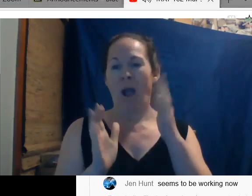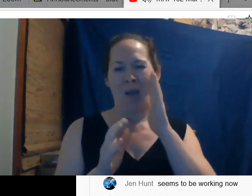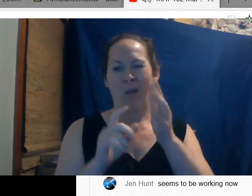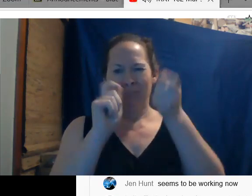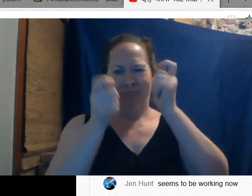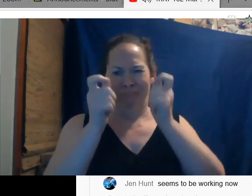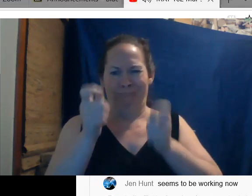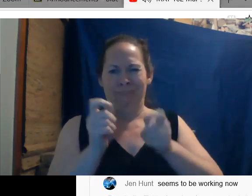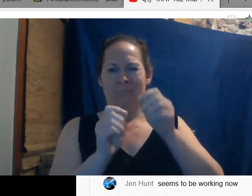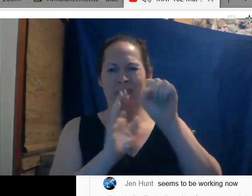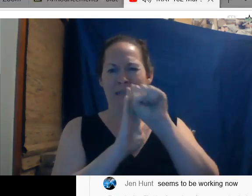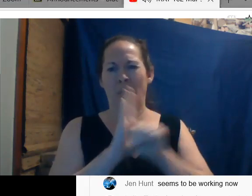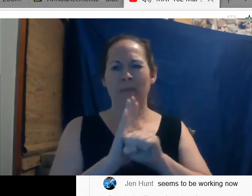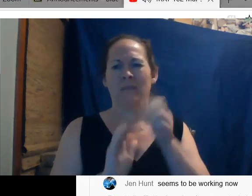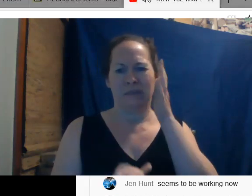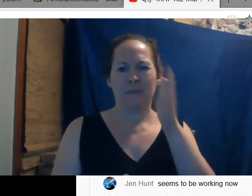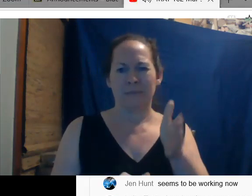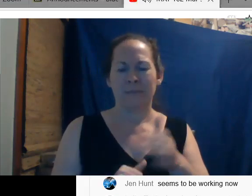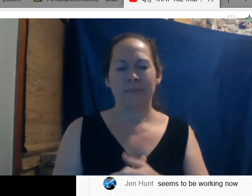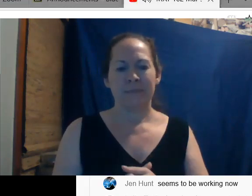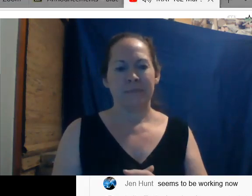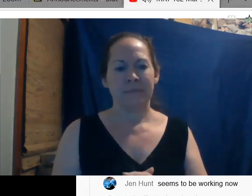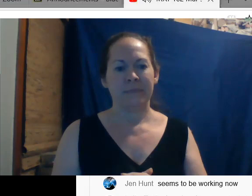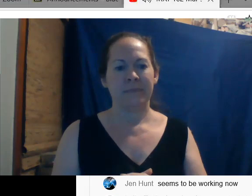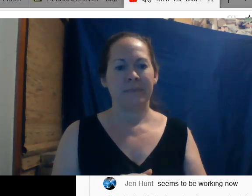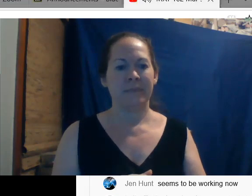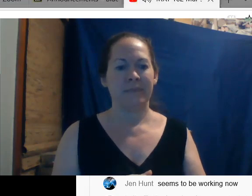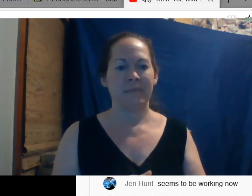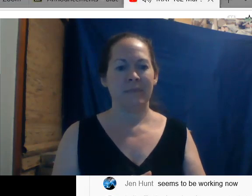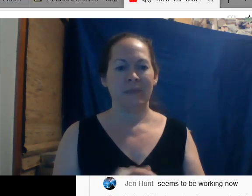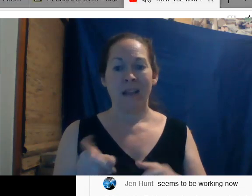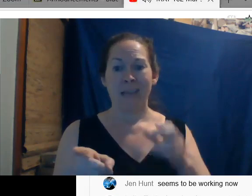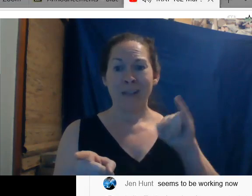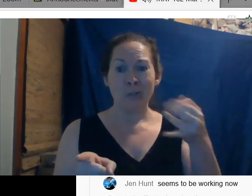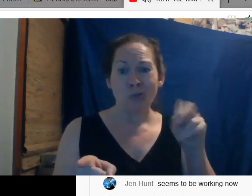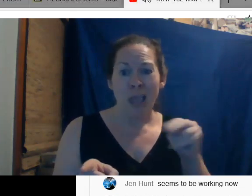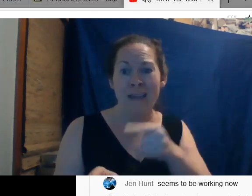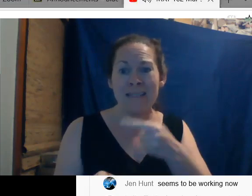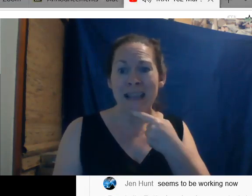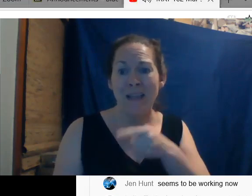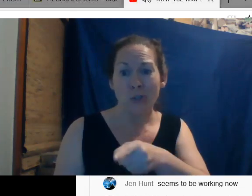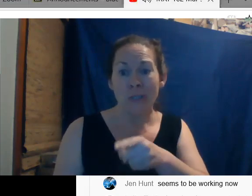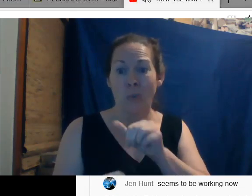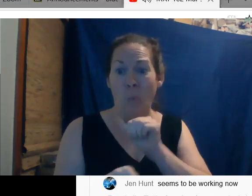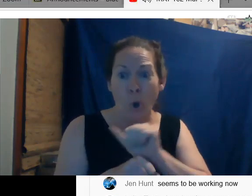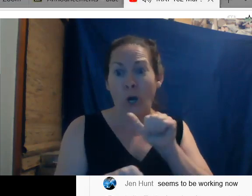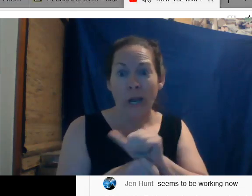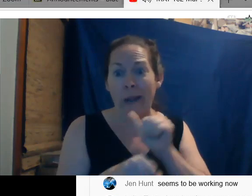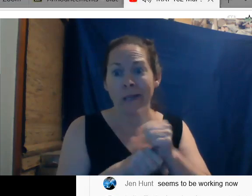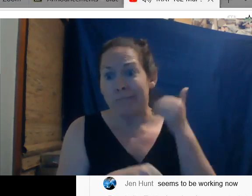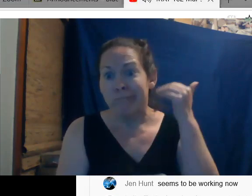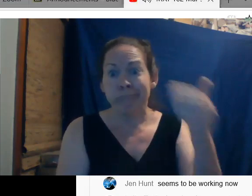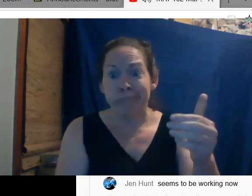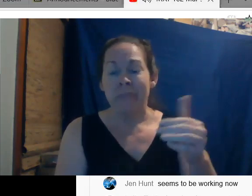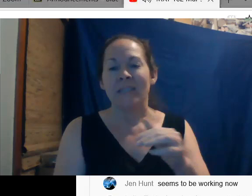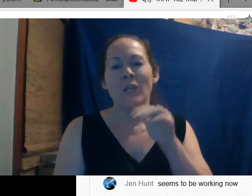sorry, with Jen saying with how long she is working, You're not required to be here for a